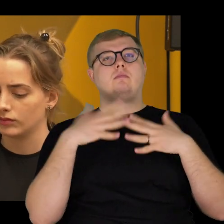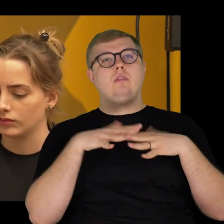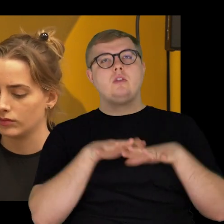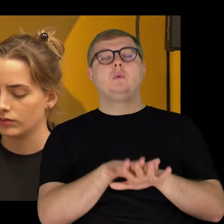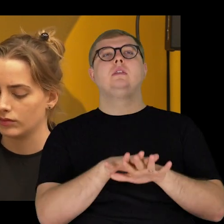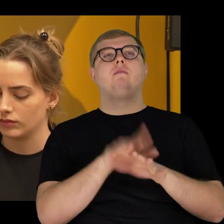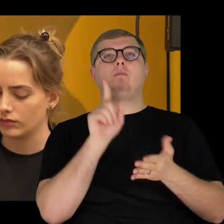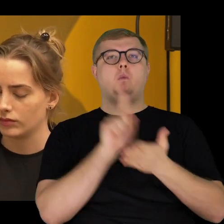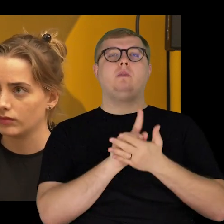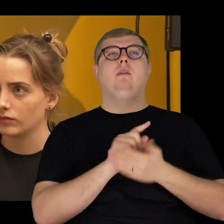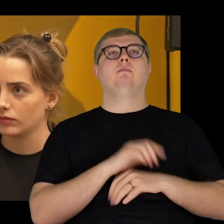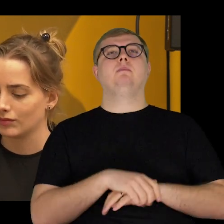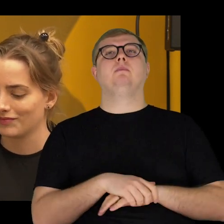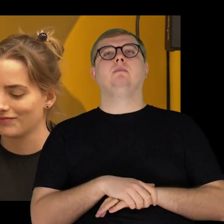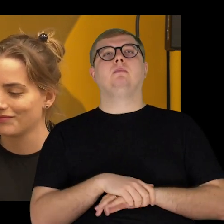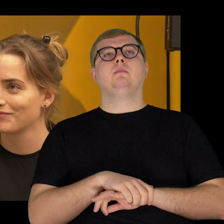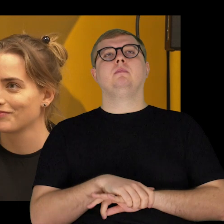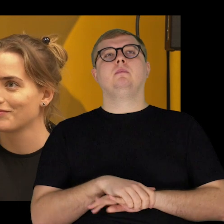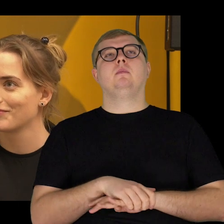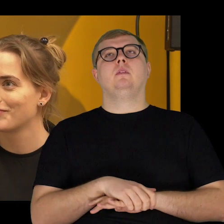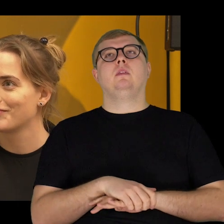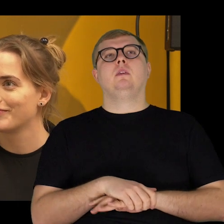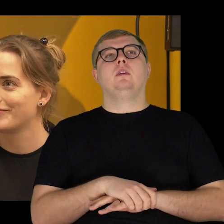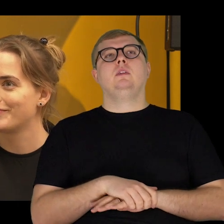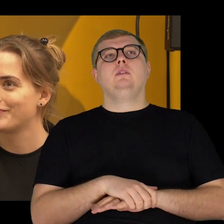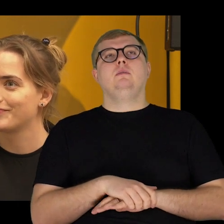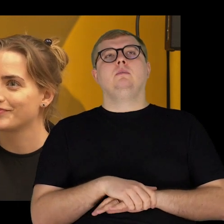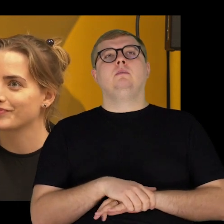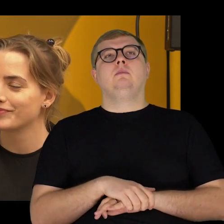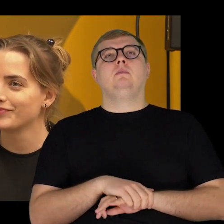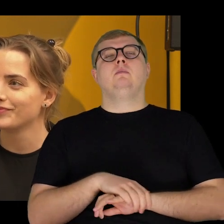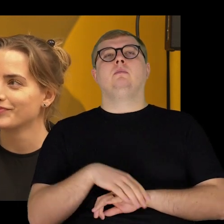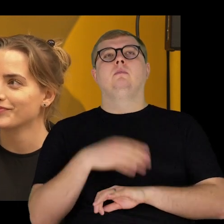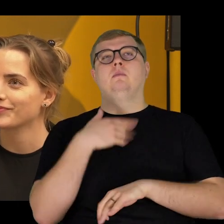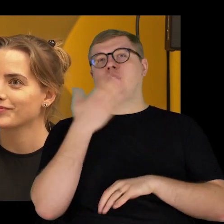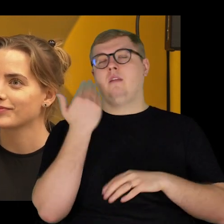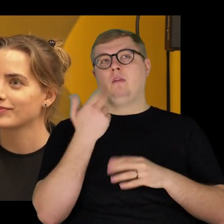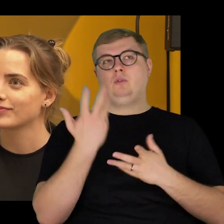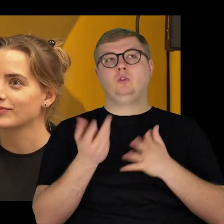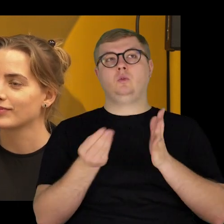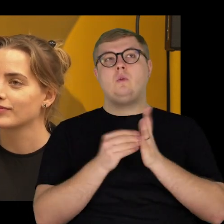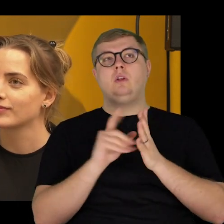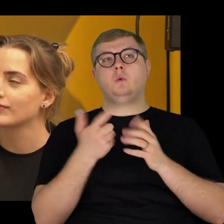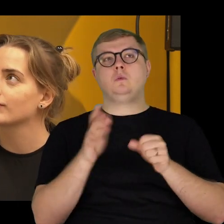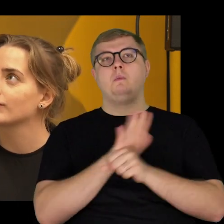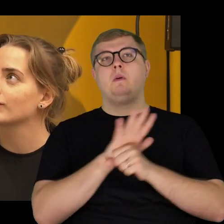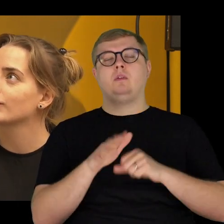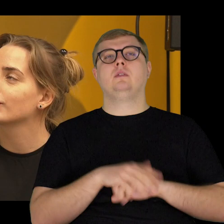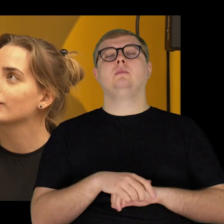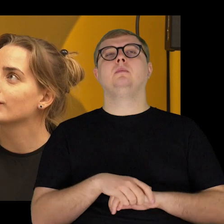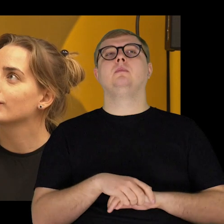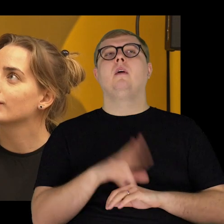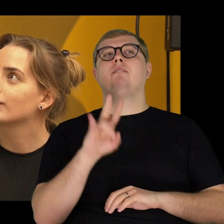I'm not sure. Do you want to add something? Maybe Vivien, you want to have a go?